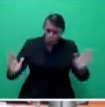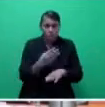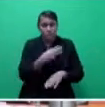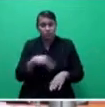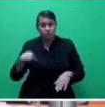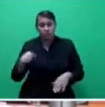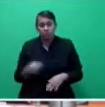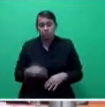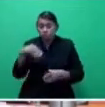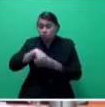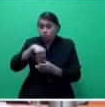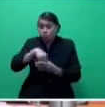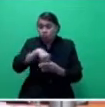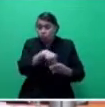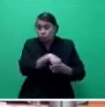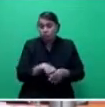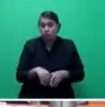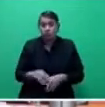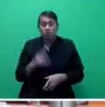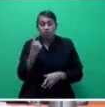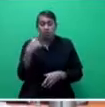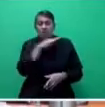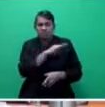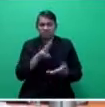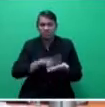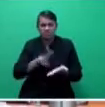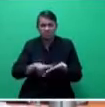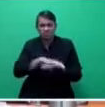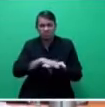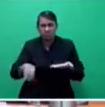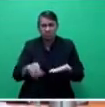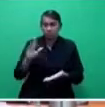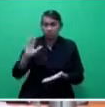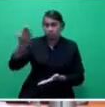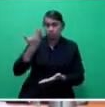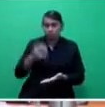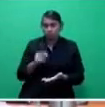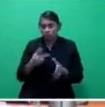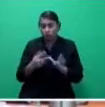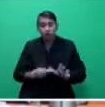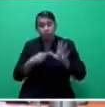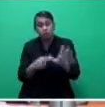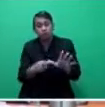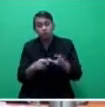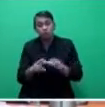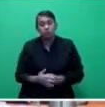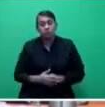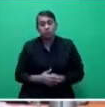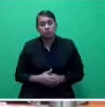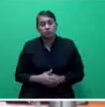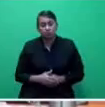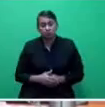sir, the additional $100 million as a result of a response to the